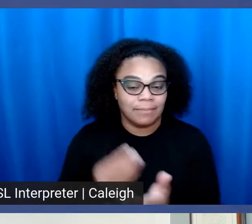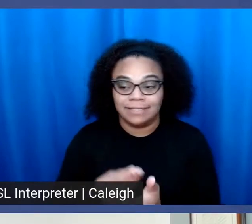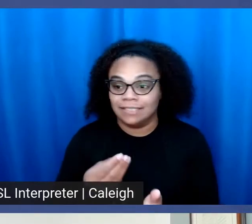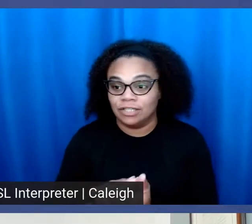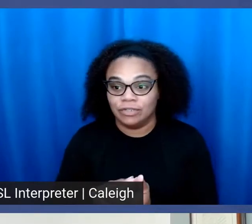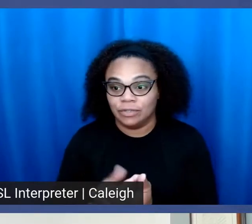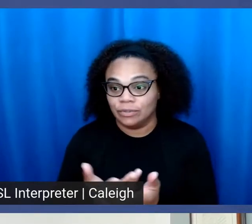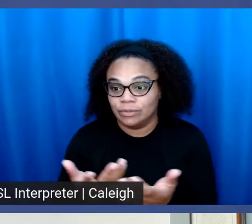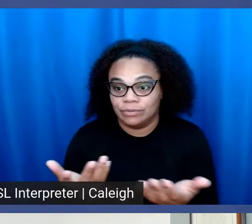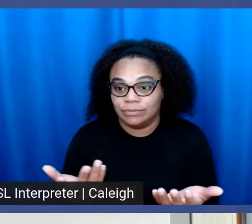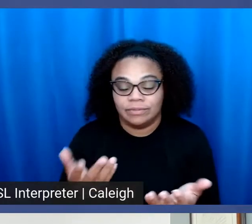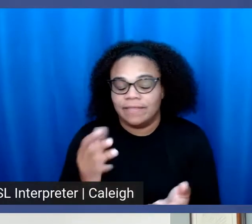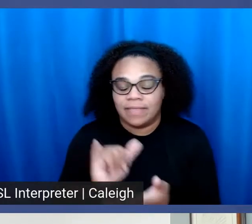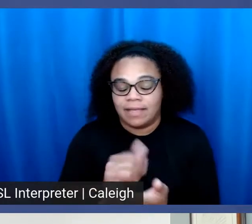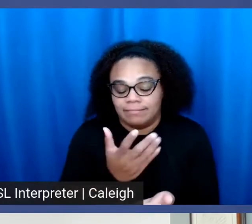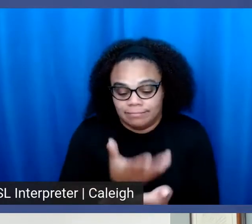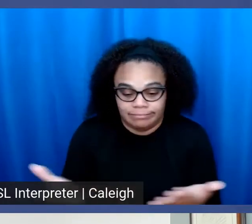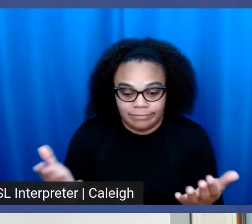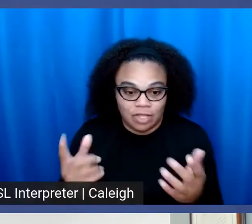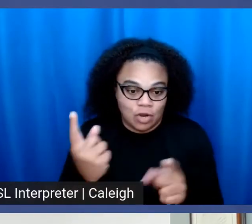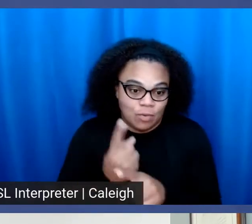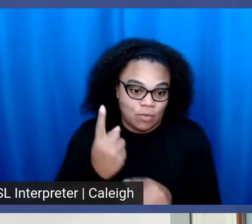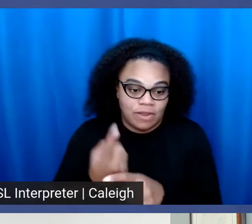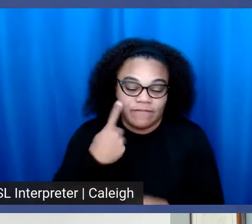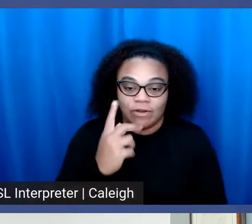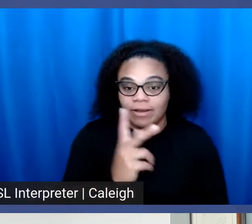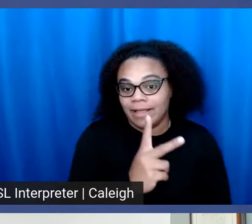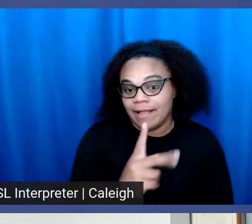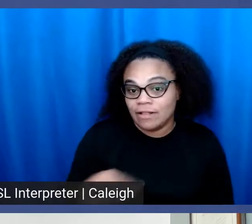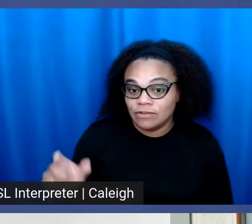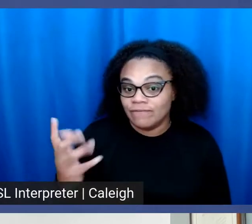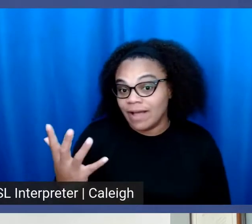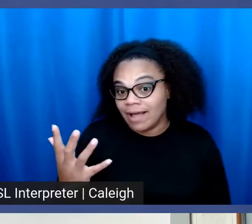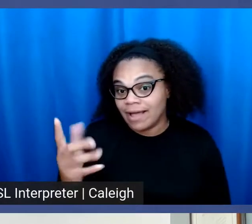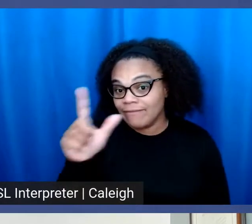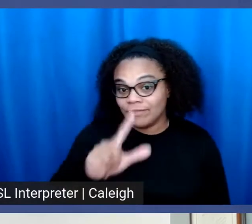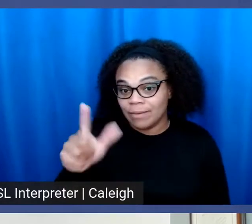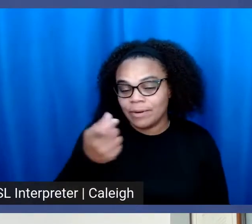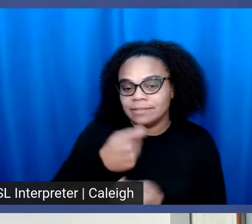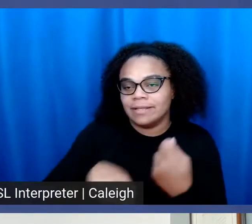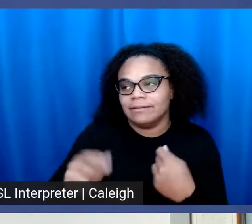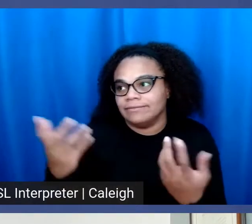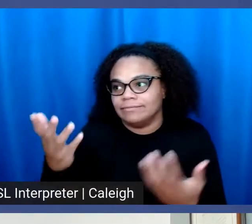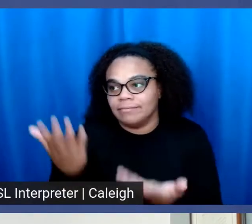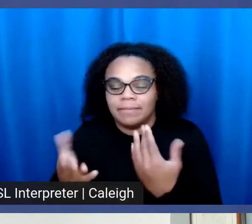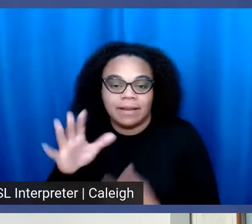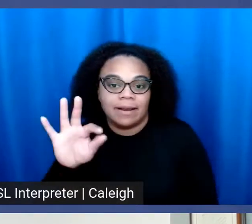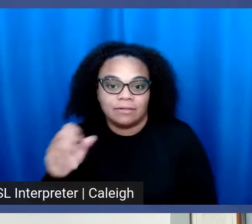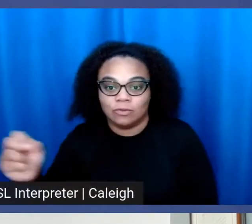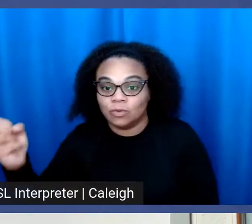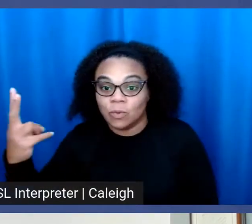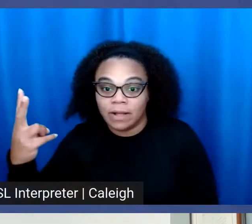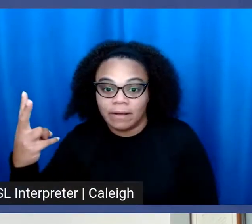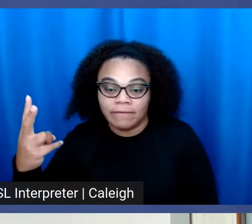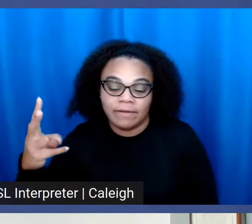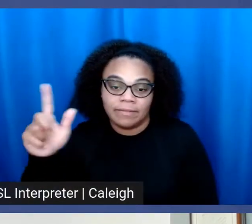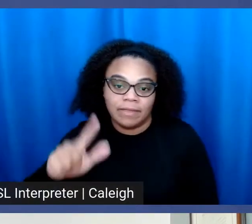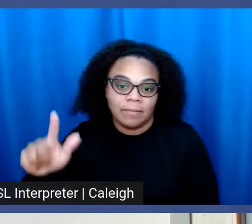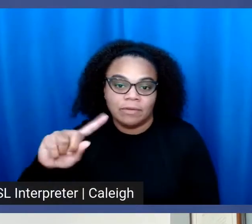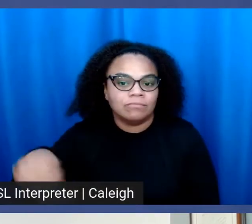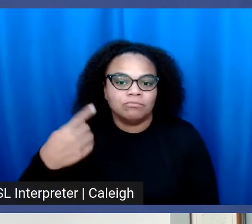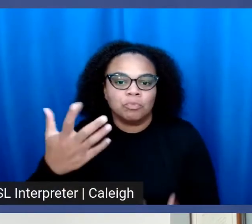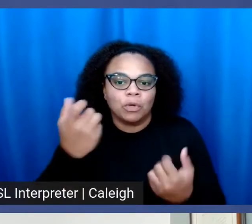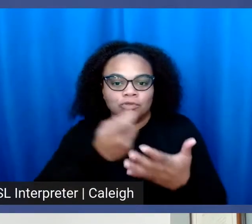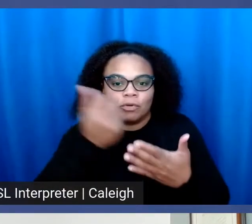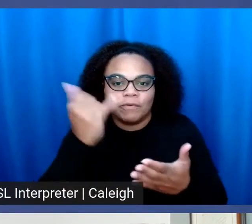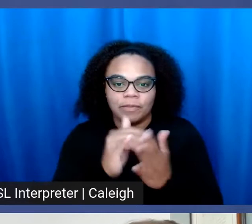be appropriate for your, say it's a K through 5 library instead of a 9 through 12 library, and just pull the books down because they're on a list.